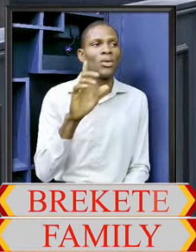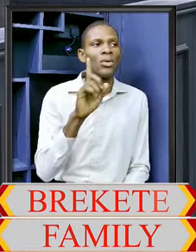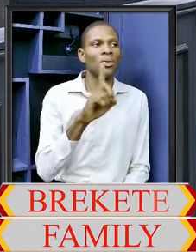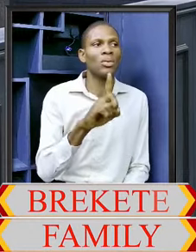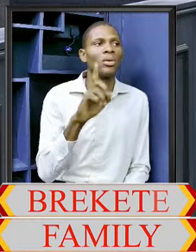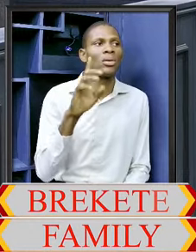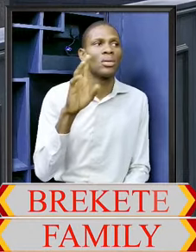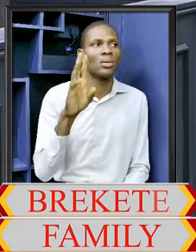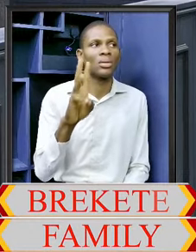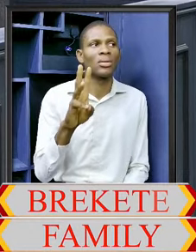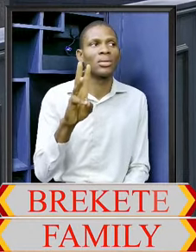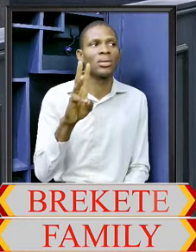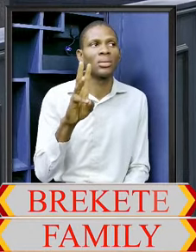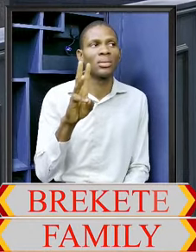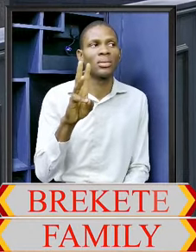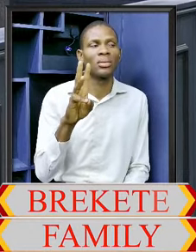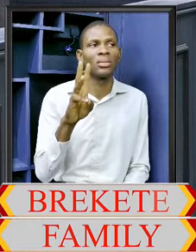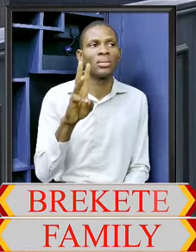85 16